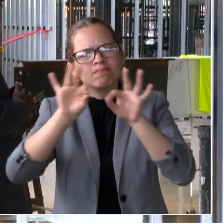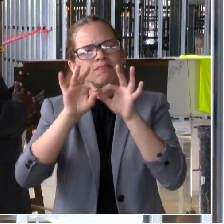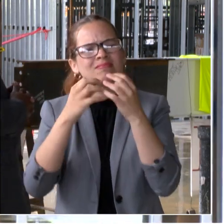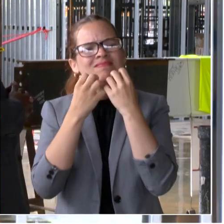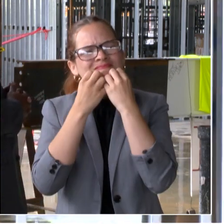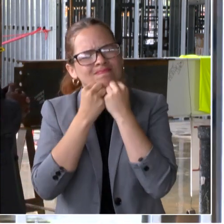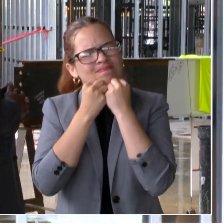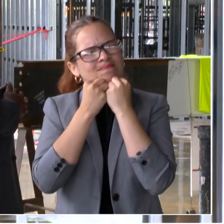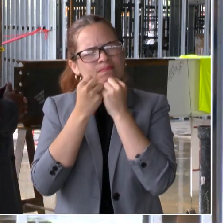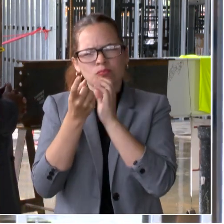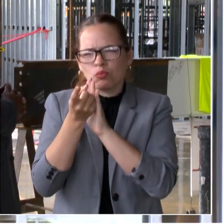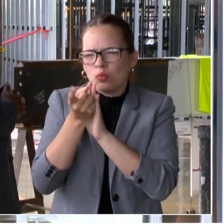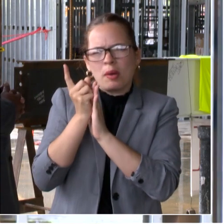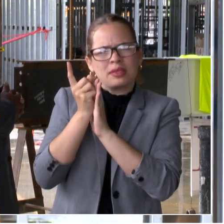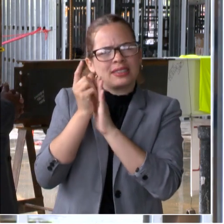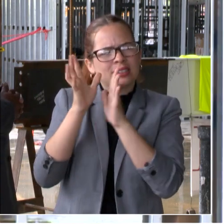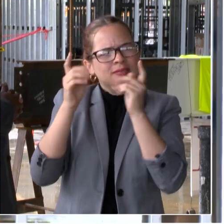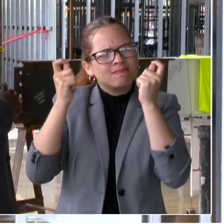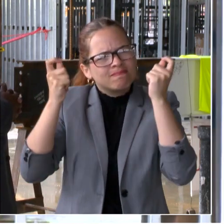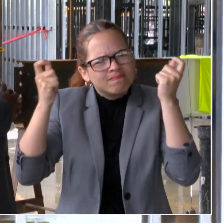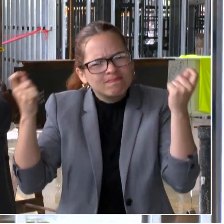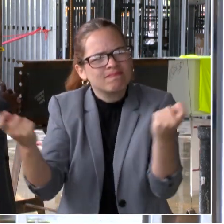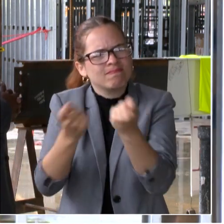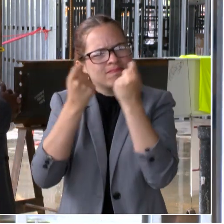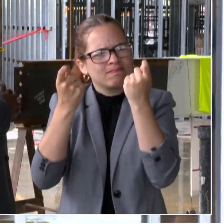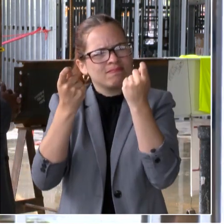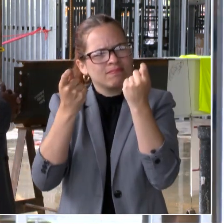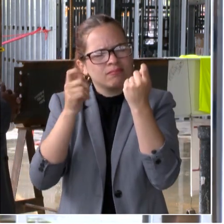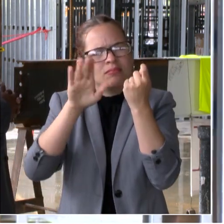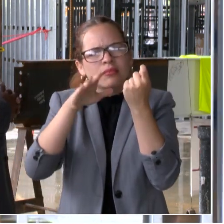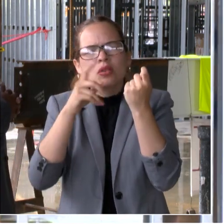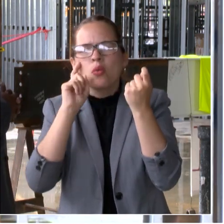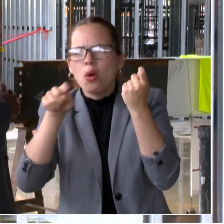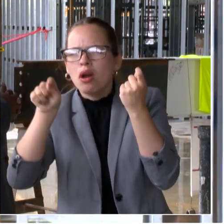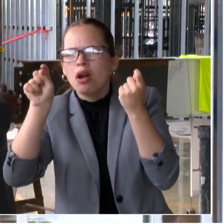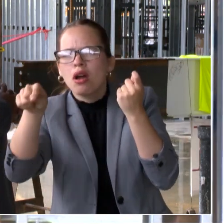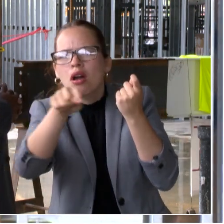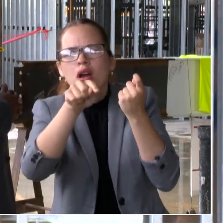Just a few days ago, we have also celebrated